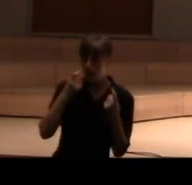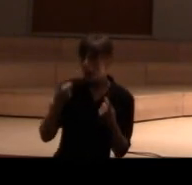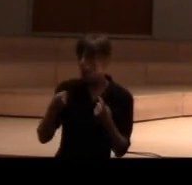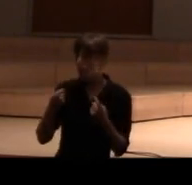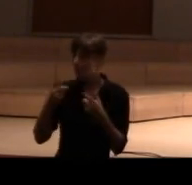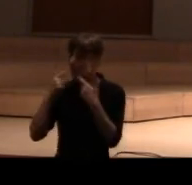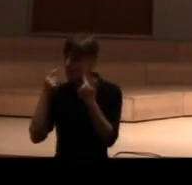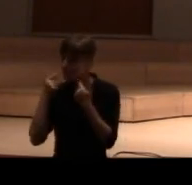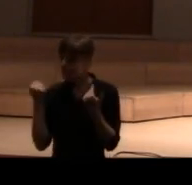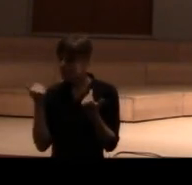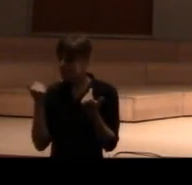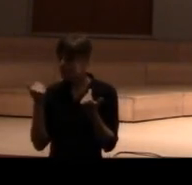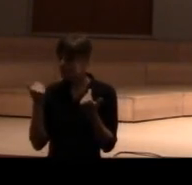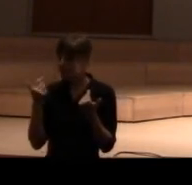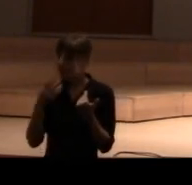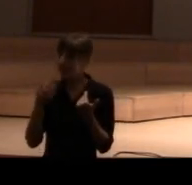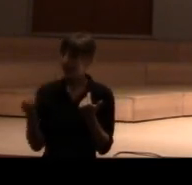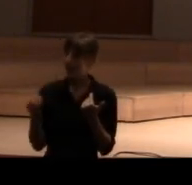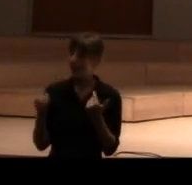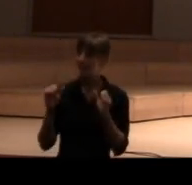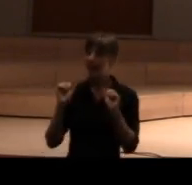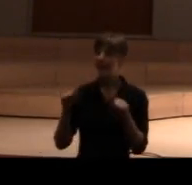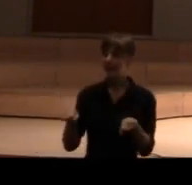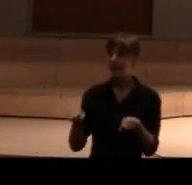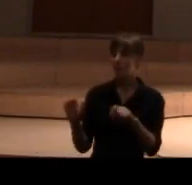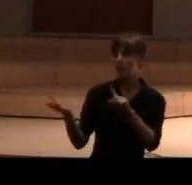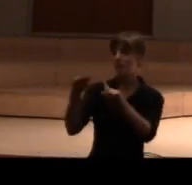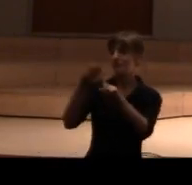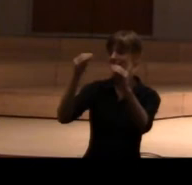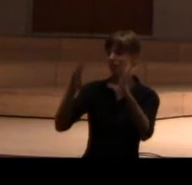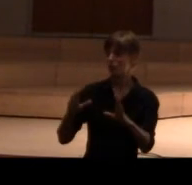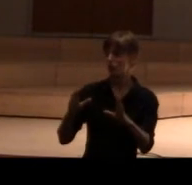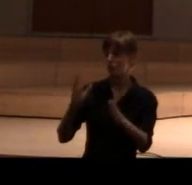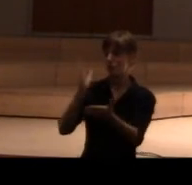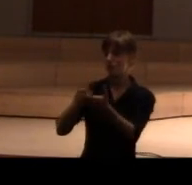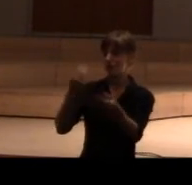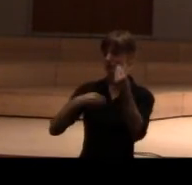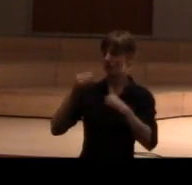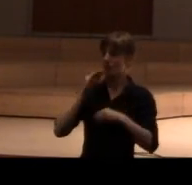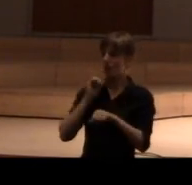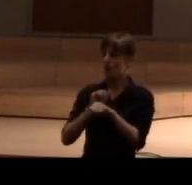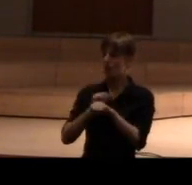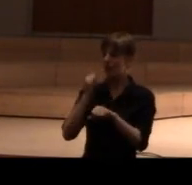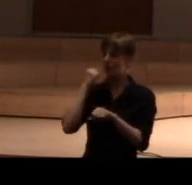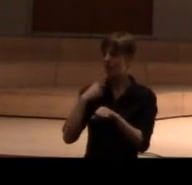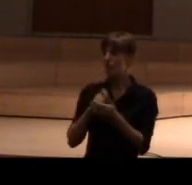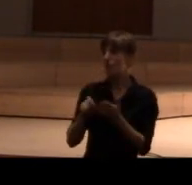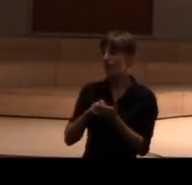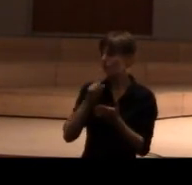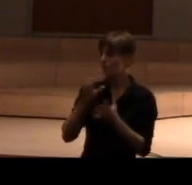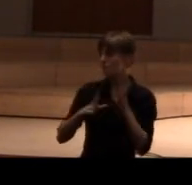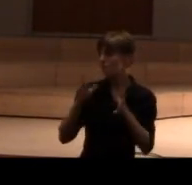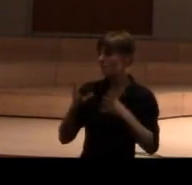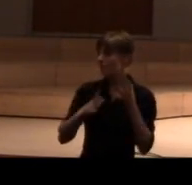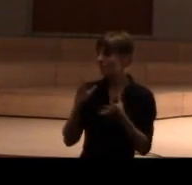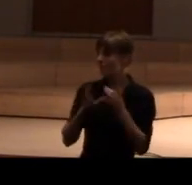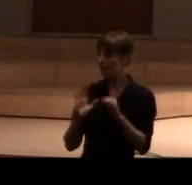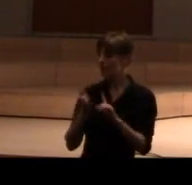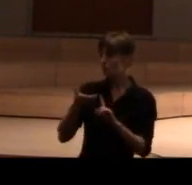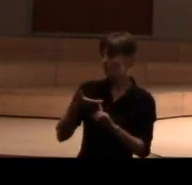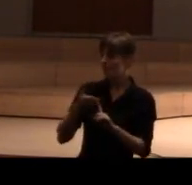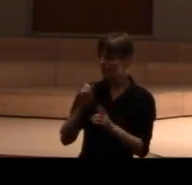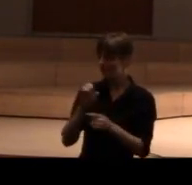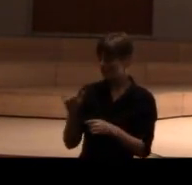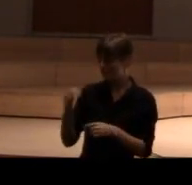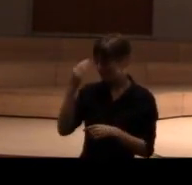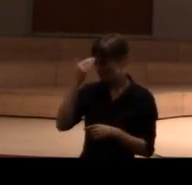with a really well-researched persuasive essay. Real writers have the chance to feel that motivation, to see their impact every single